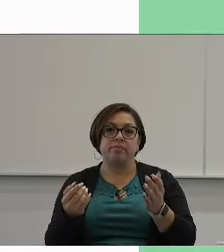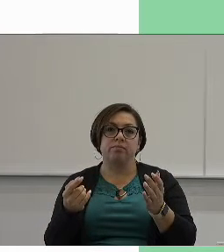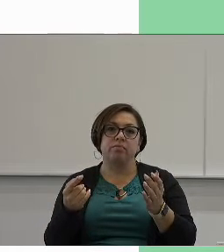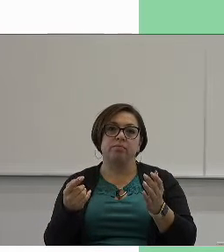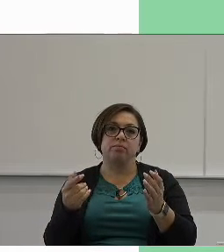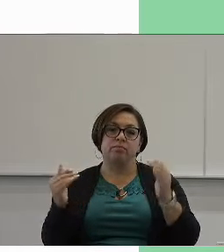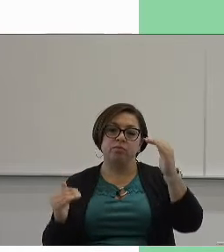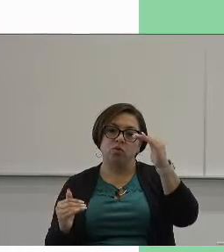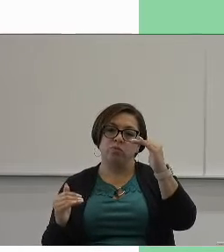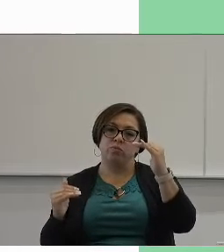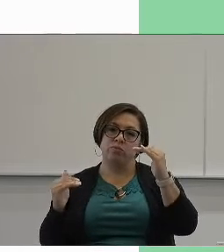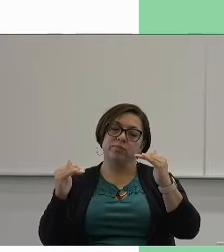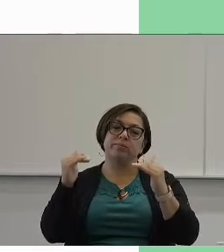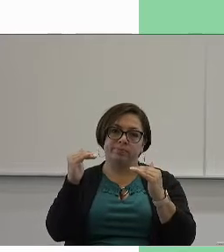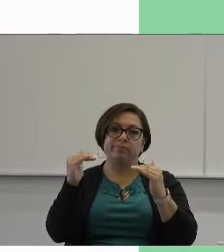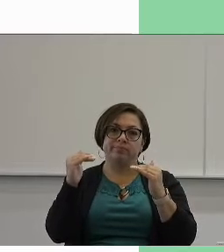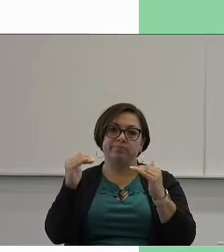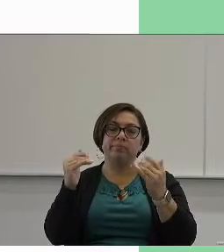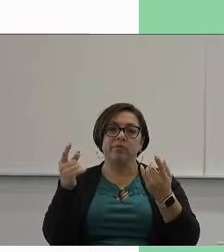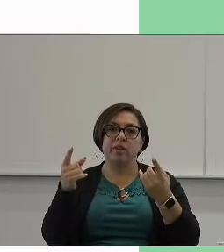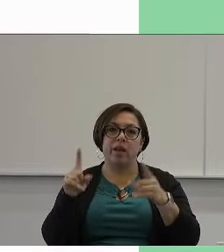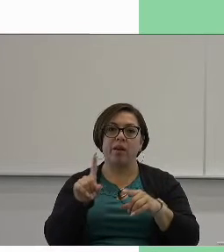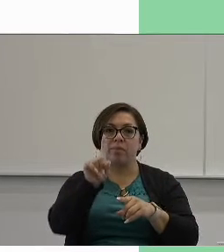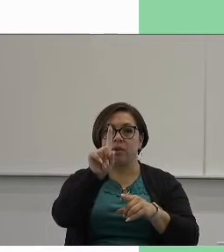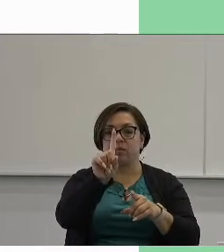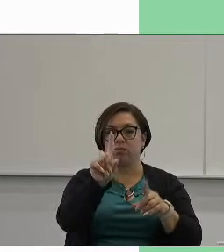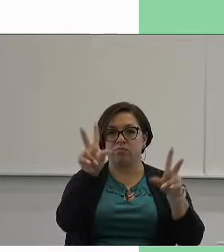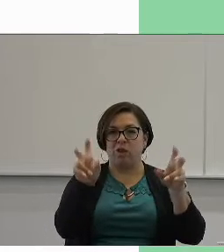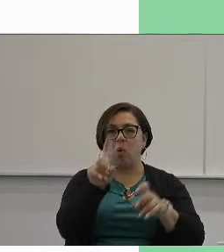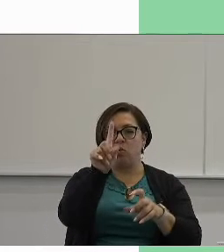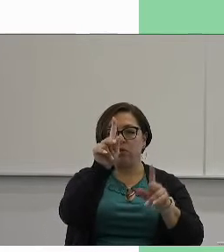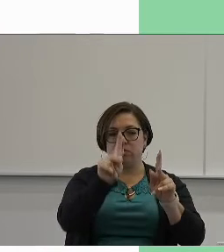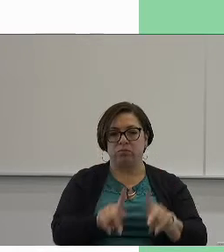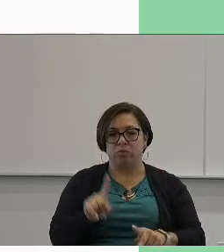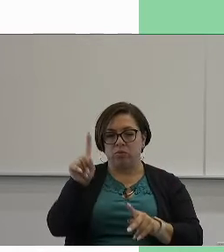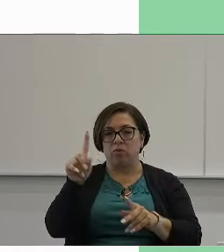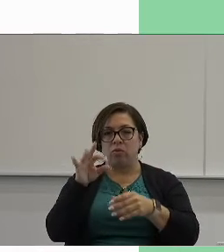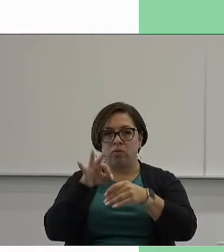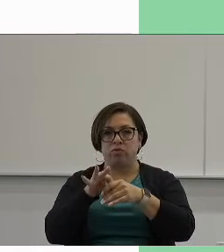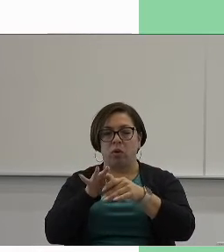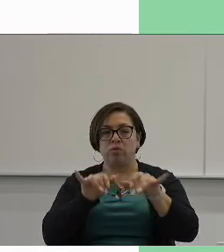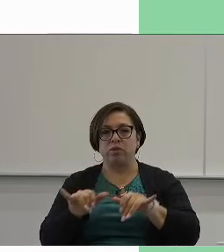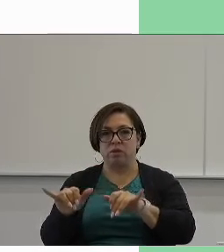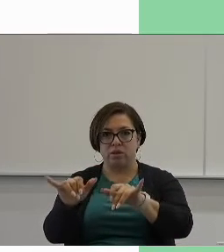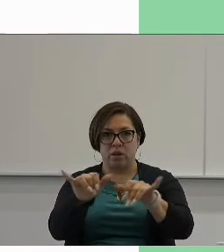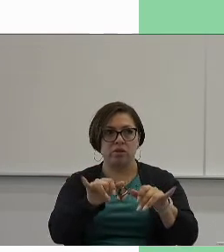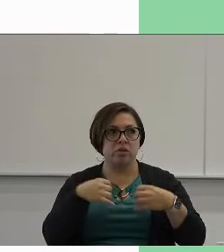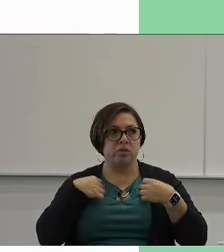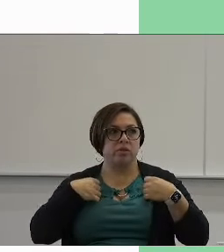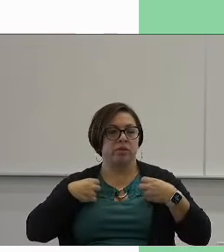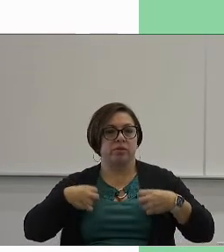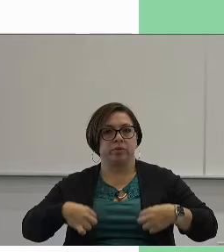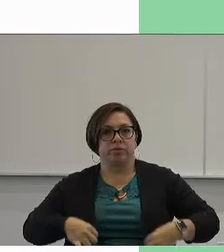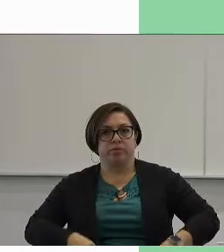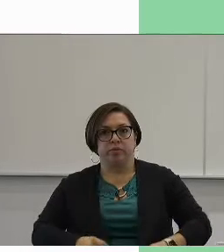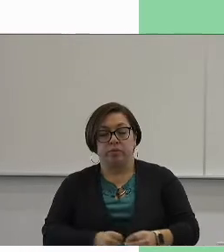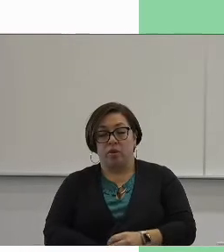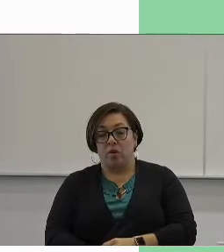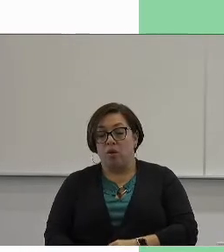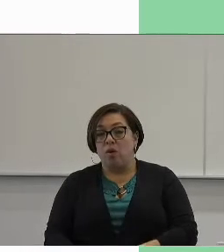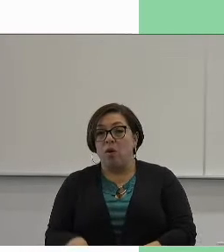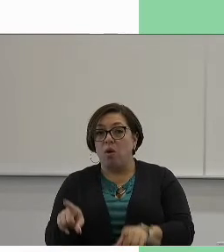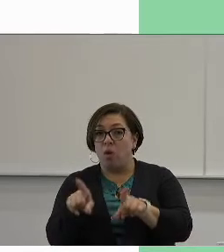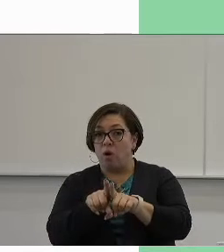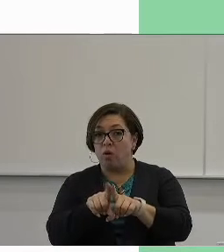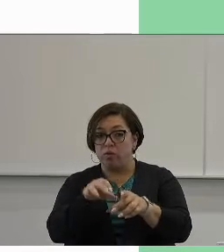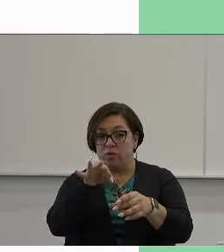back in line with the one person, one vote standard. We also report, for anybody who wants to see it, the